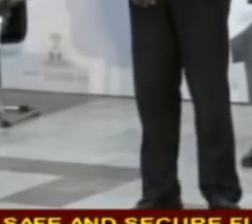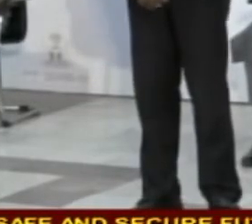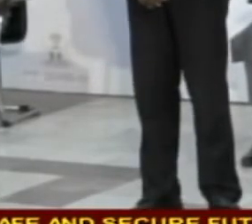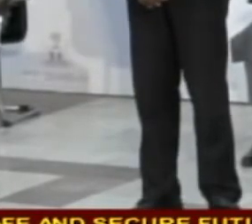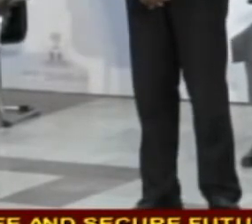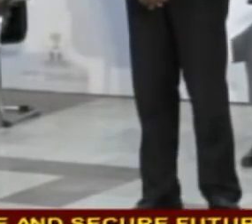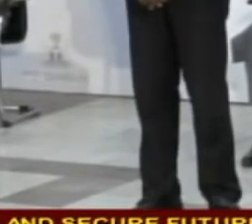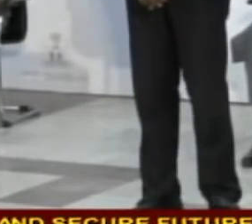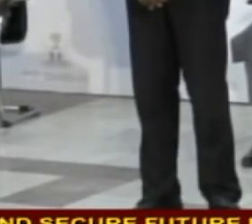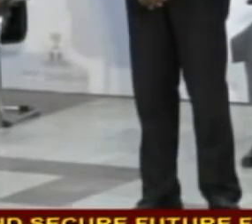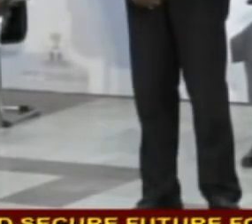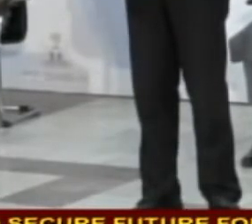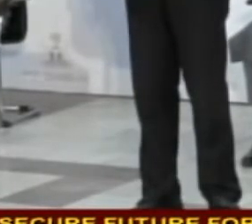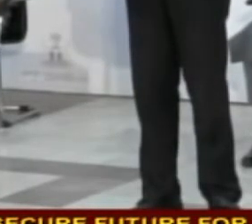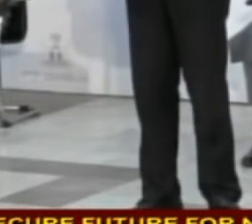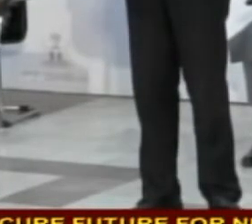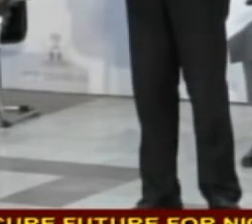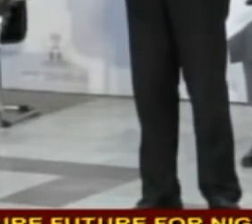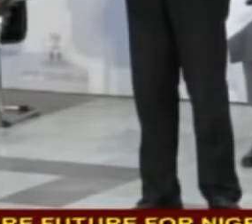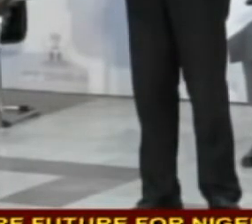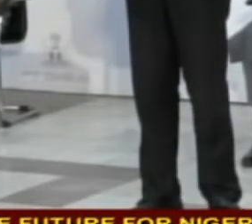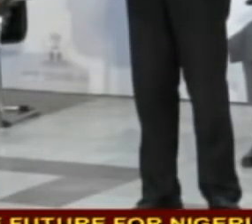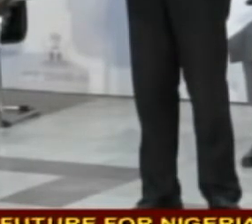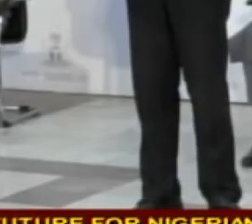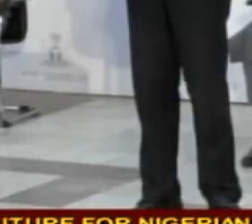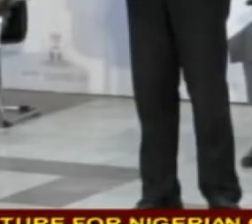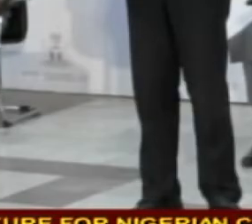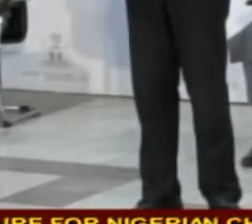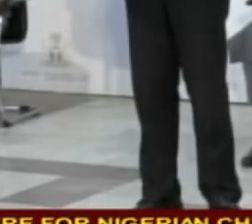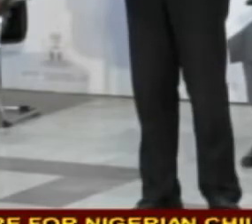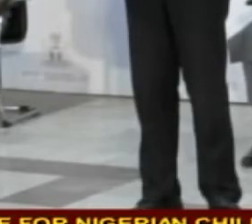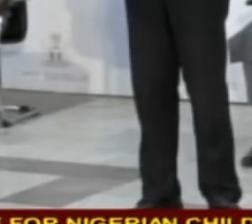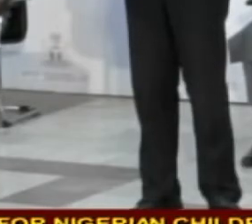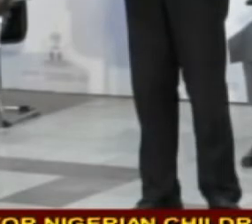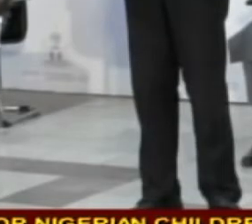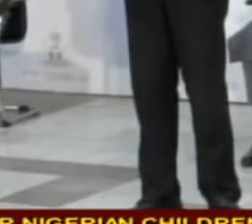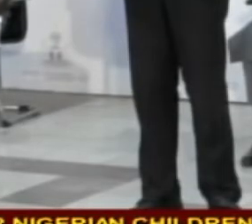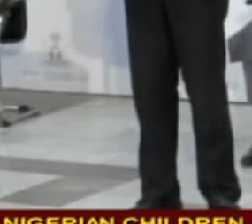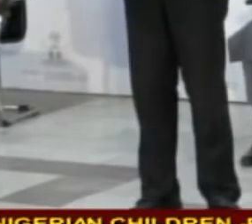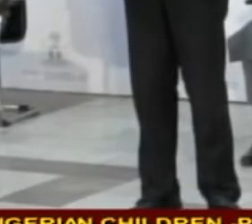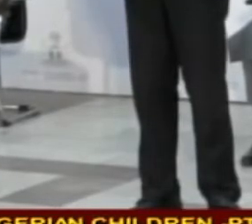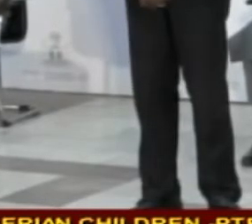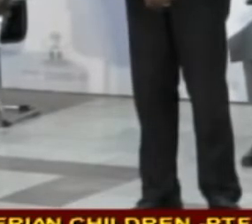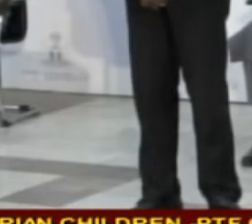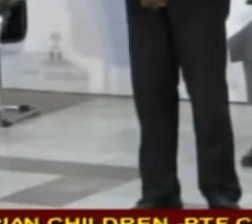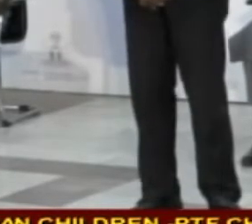Finally, we take the chairman of the PTF, the SGF.